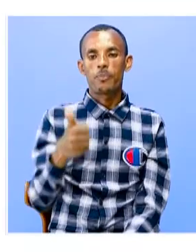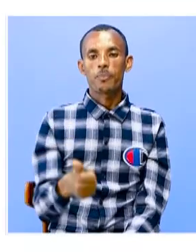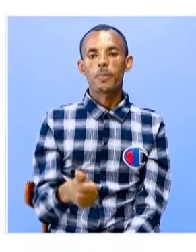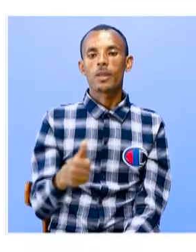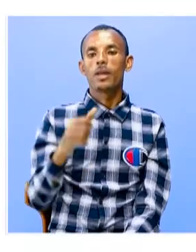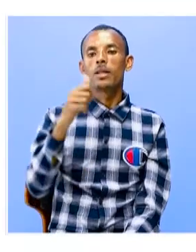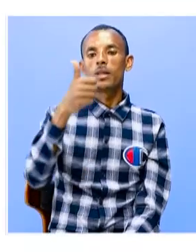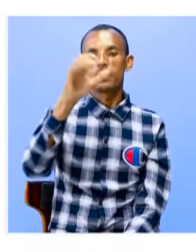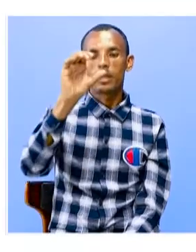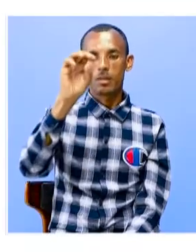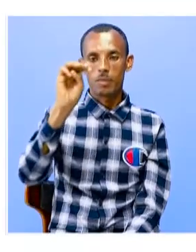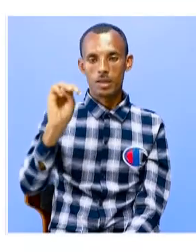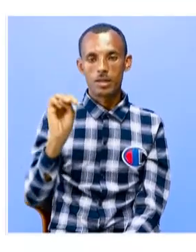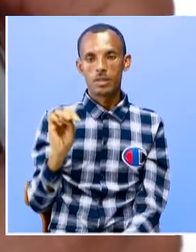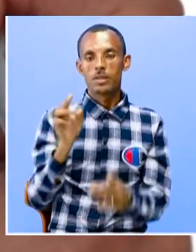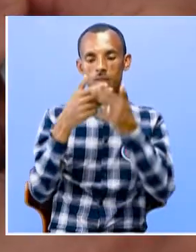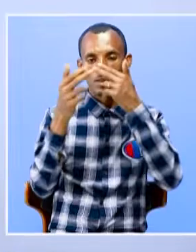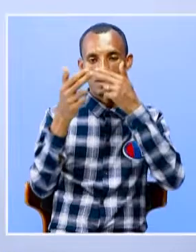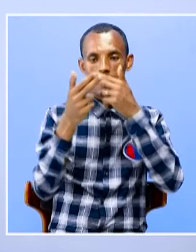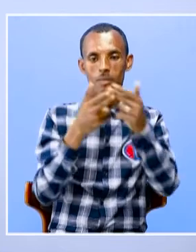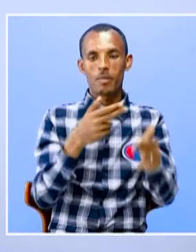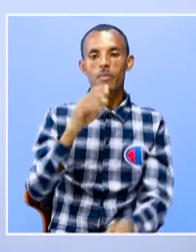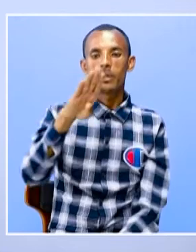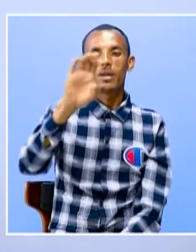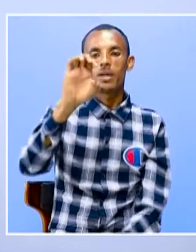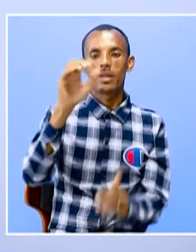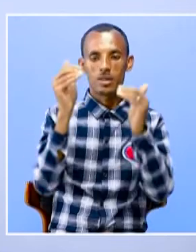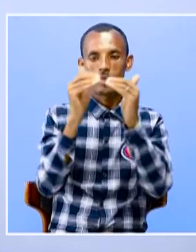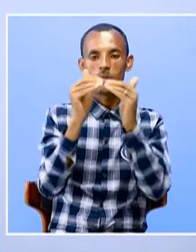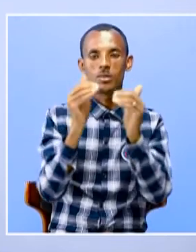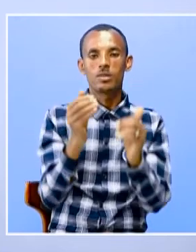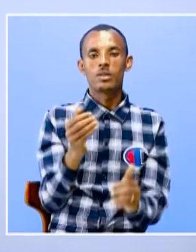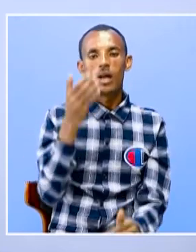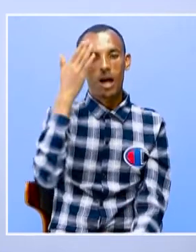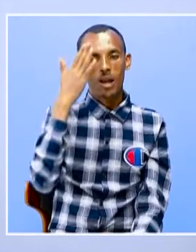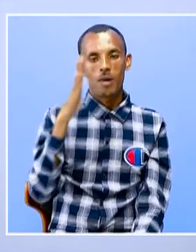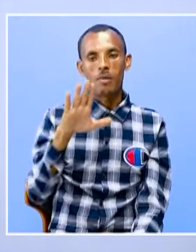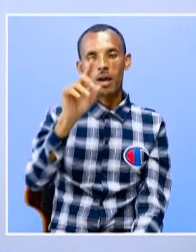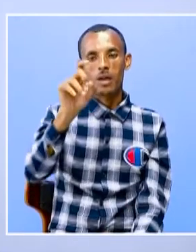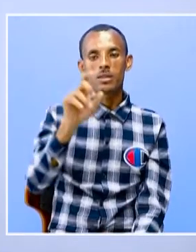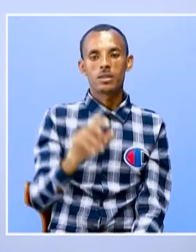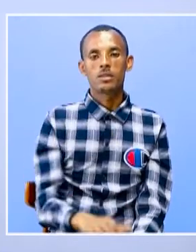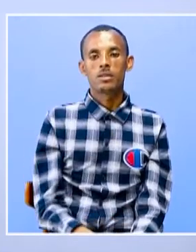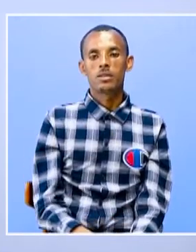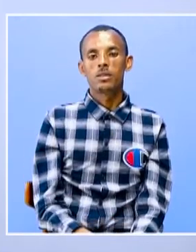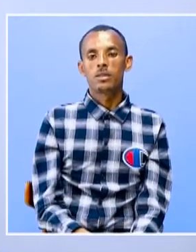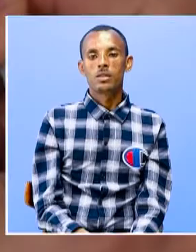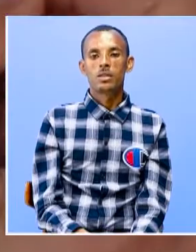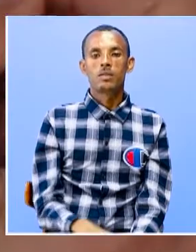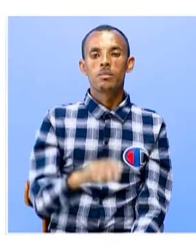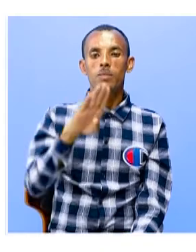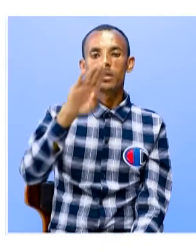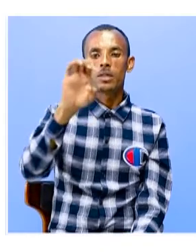10 centimeter times BE. B is not known. We are asked to calculate it. Therefore,